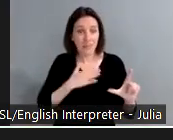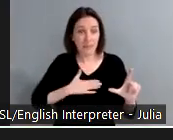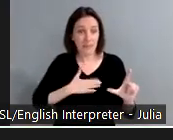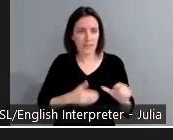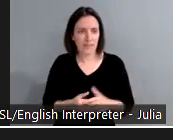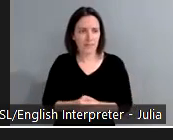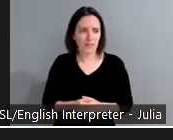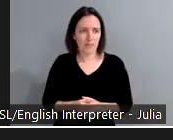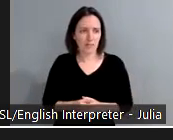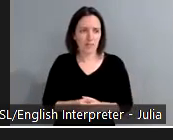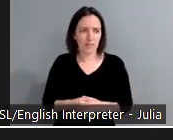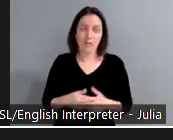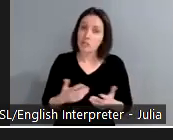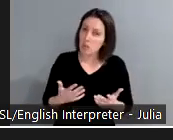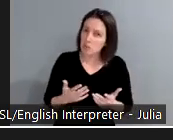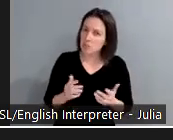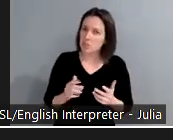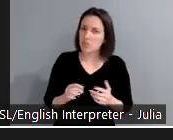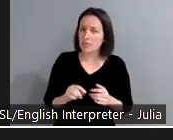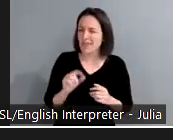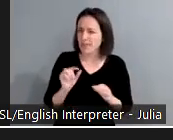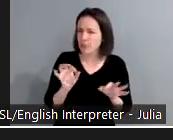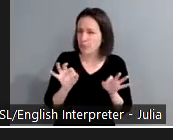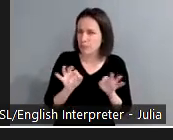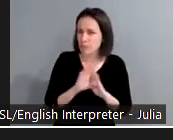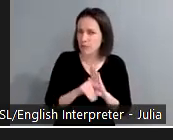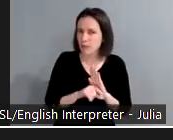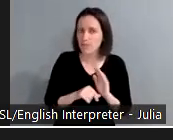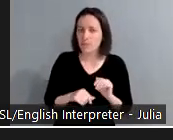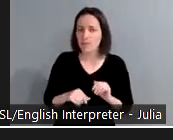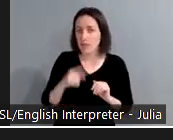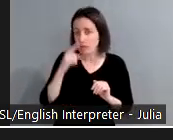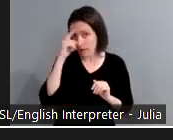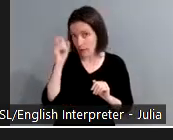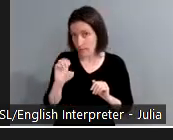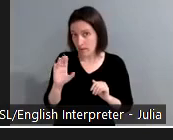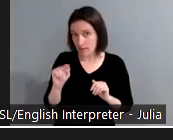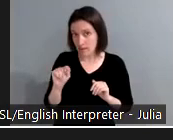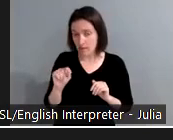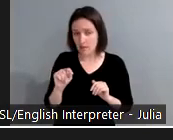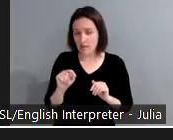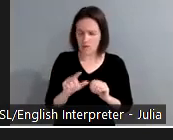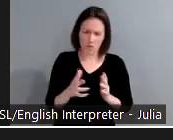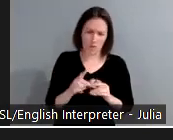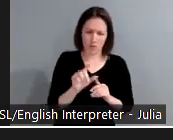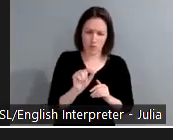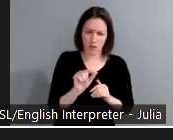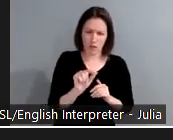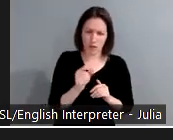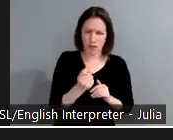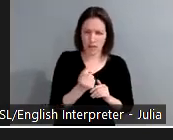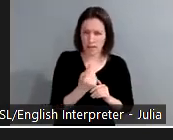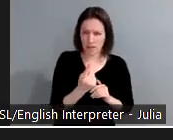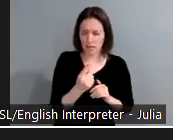A little background on Summer EBT. So between 2011 and 2014,